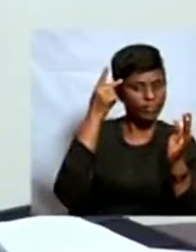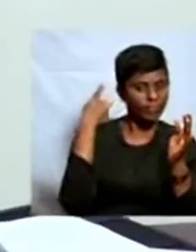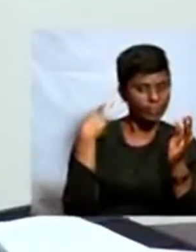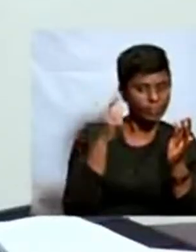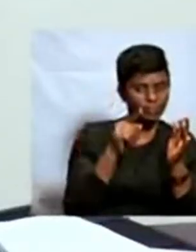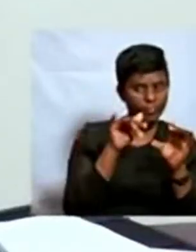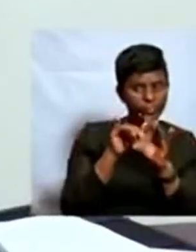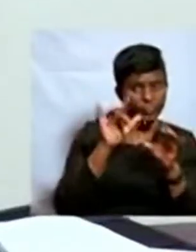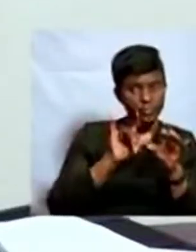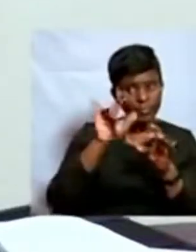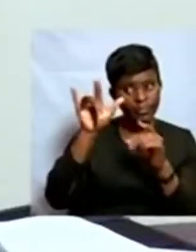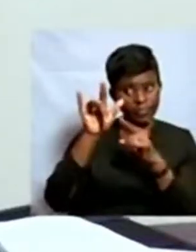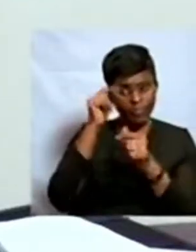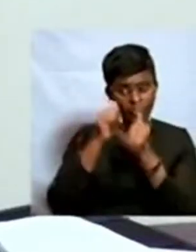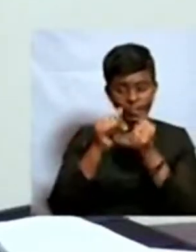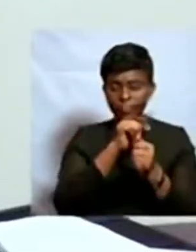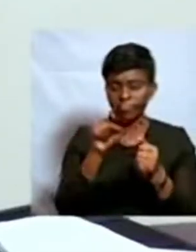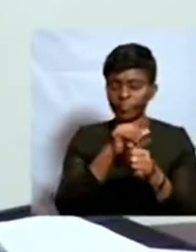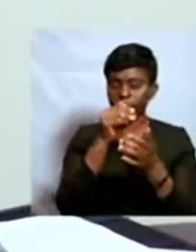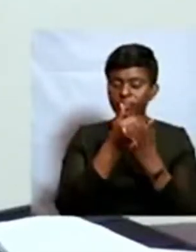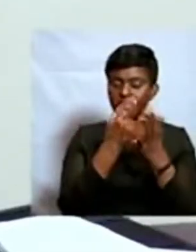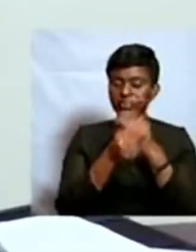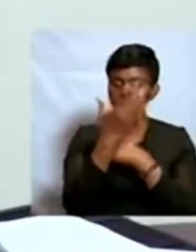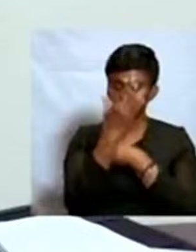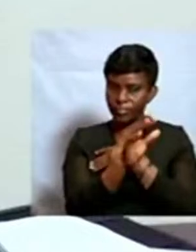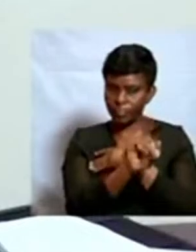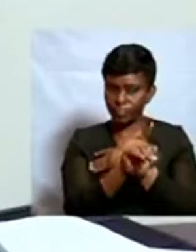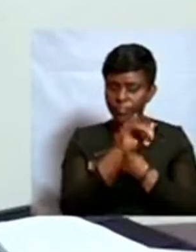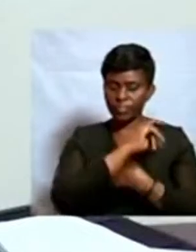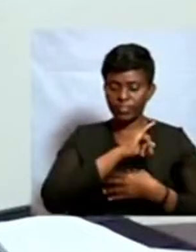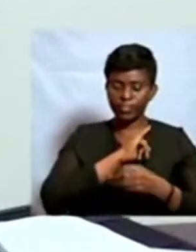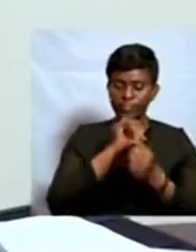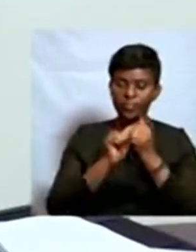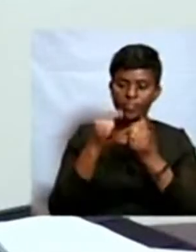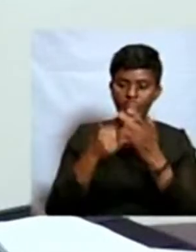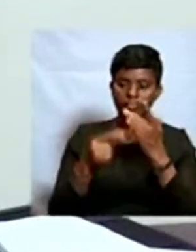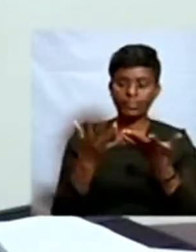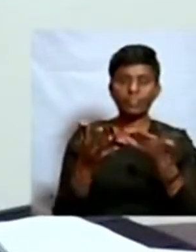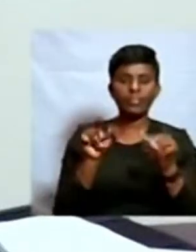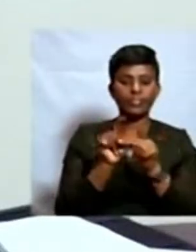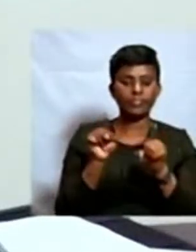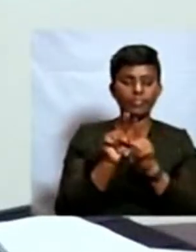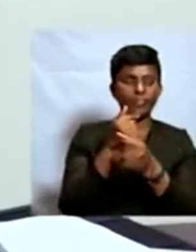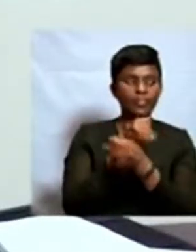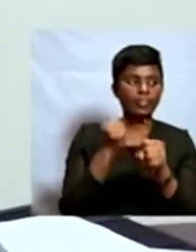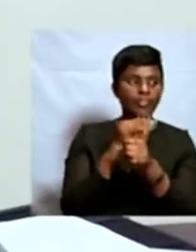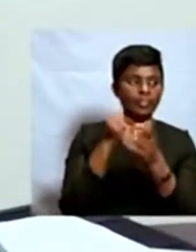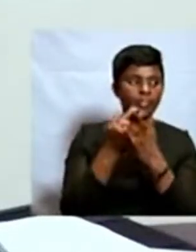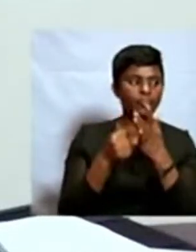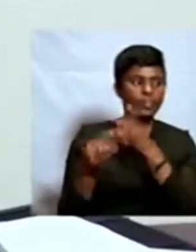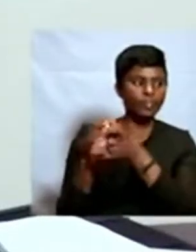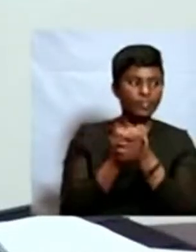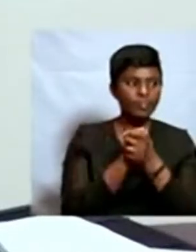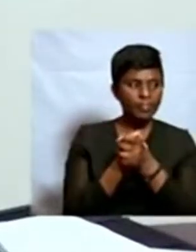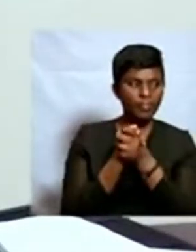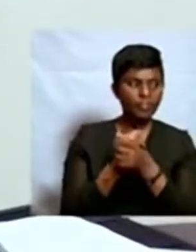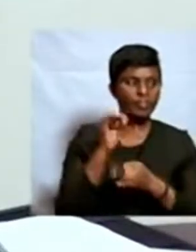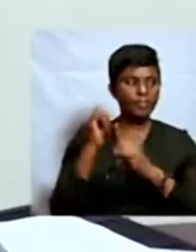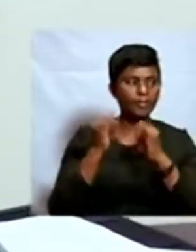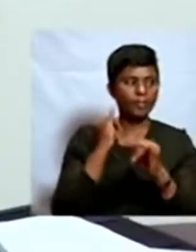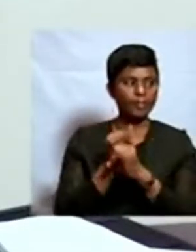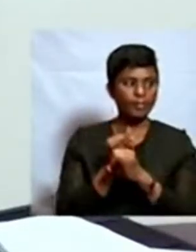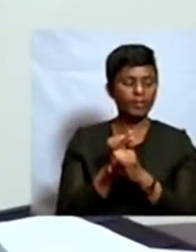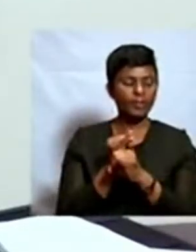aviation is that because of the nature of the industry, which requires stringent safety rules which are harmonized